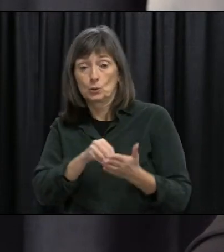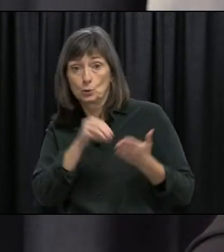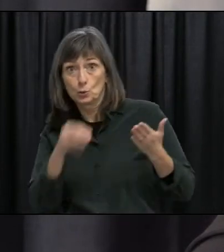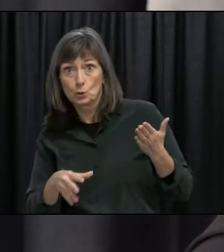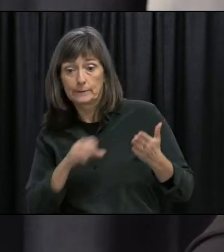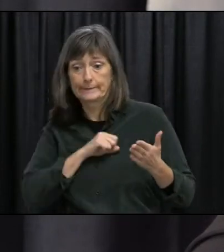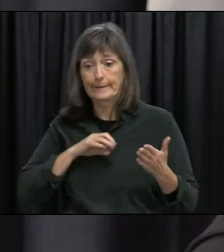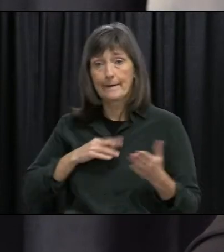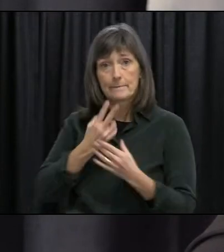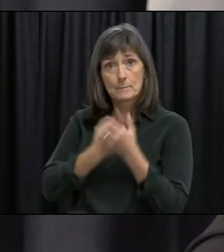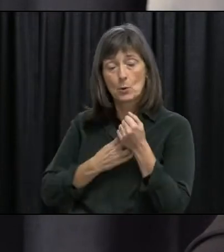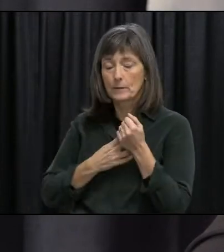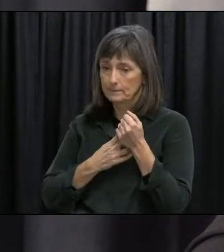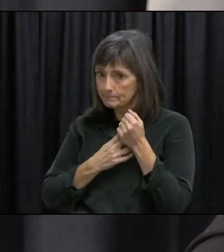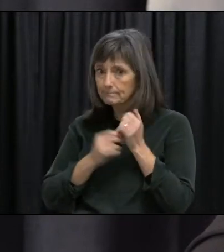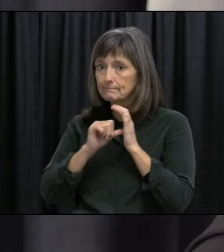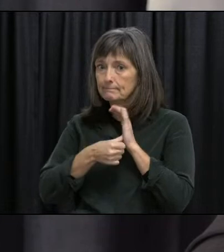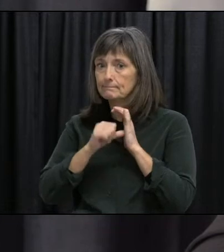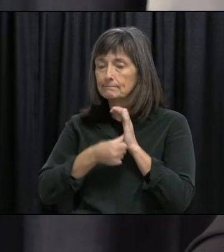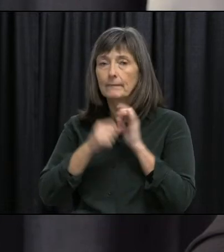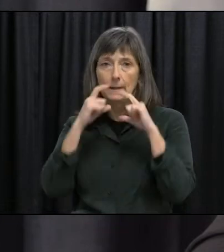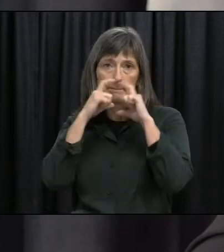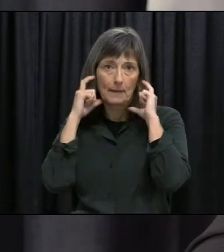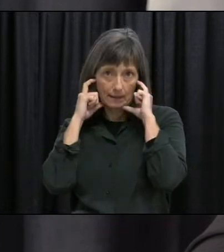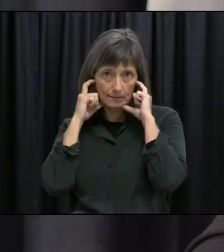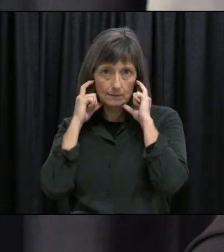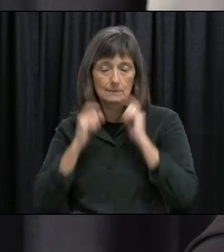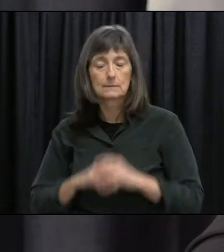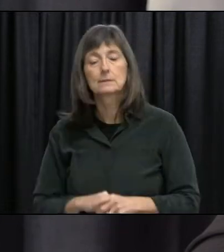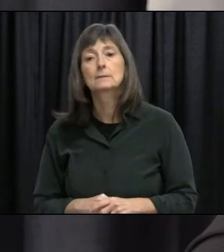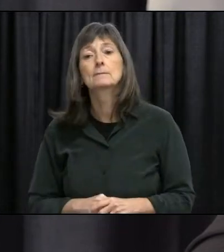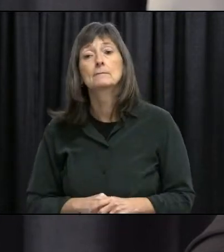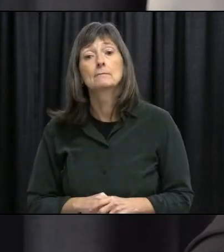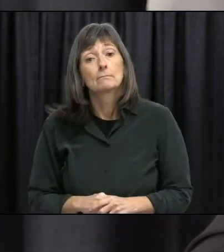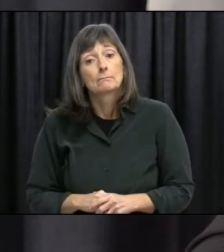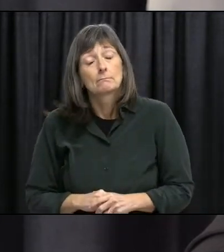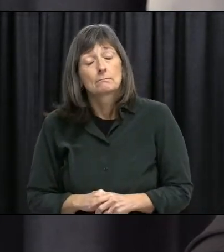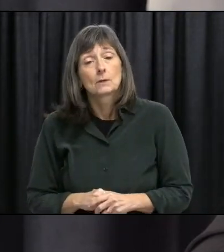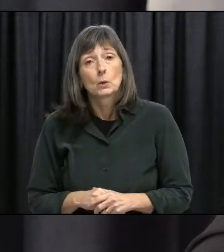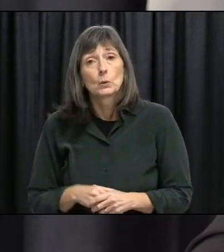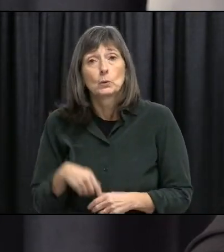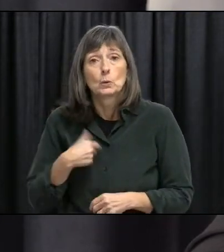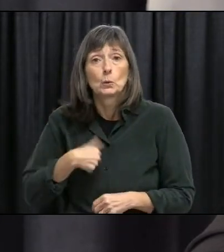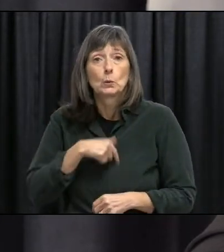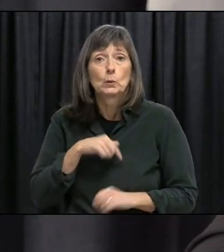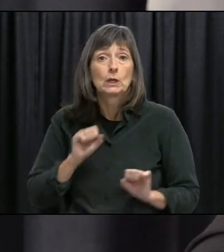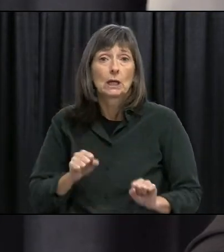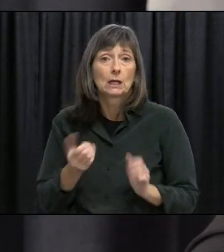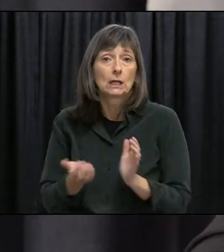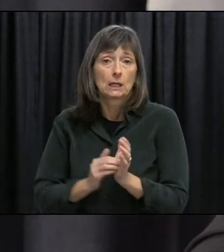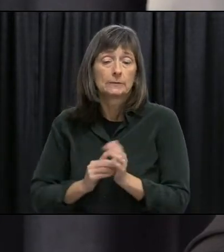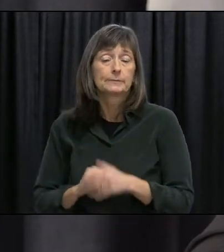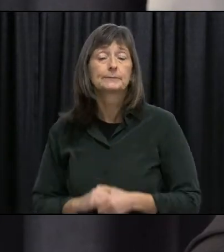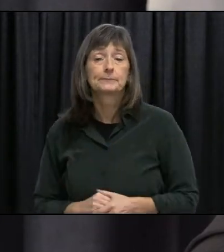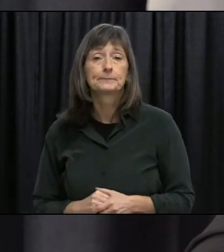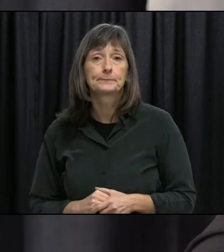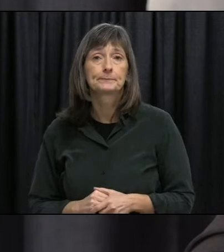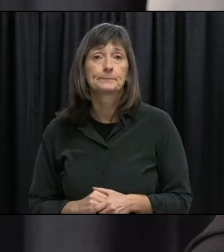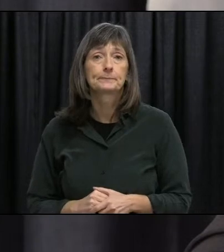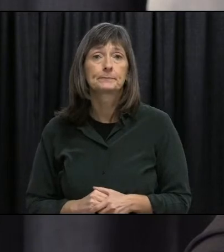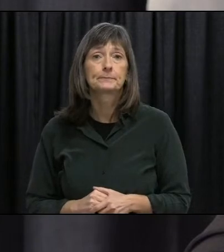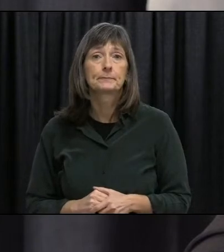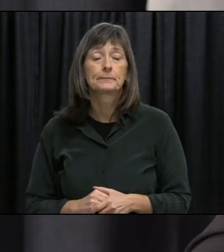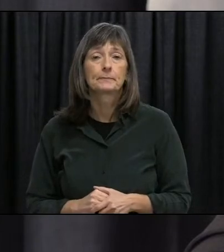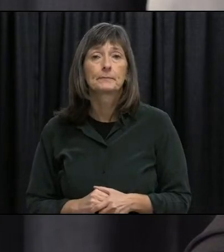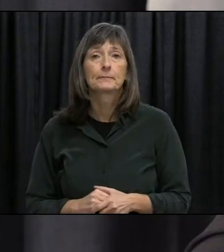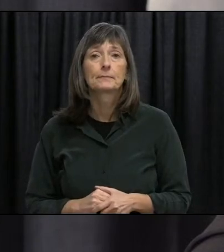students the importance of mask wearing, and put those key messages out to our staffs to relay. I